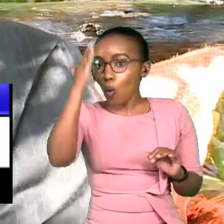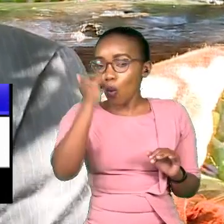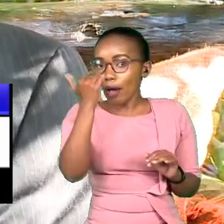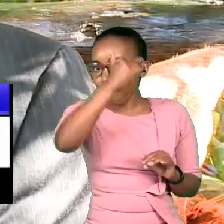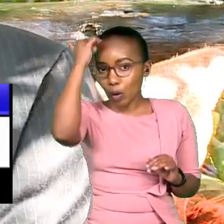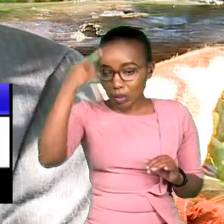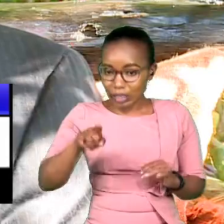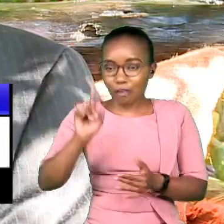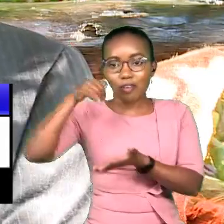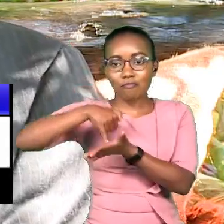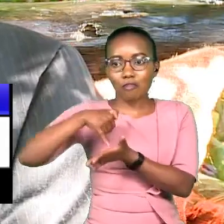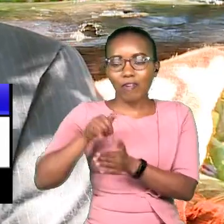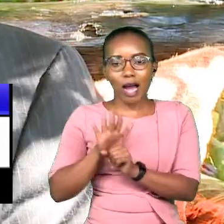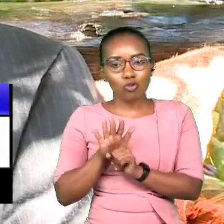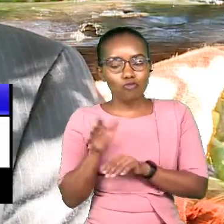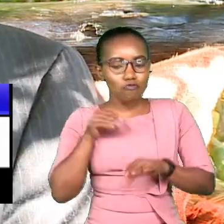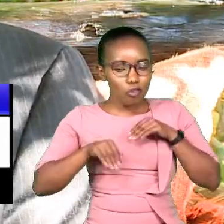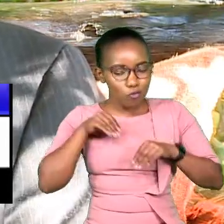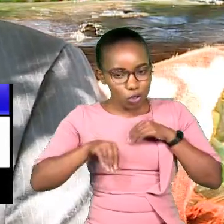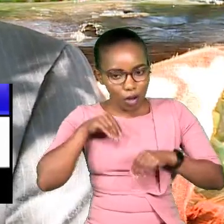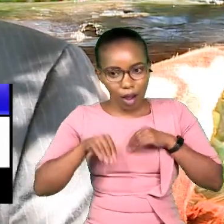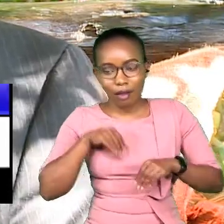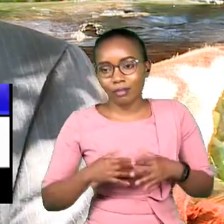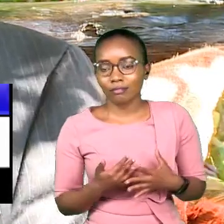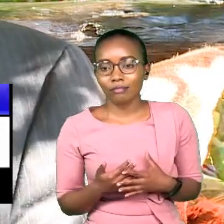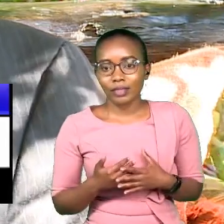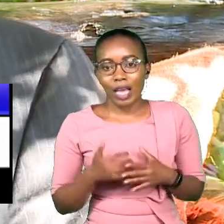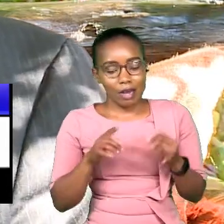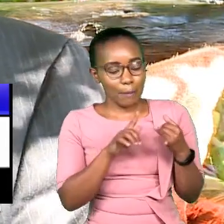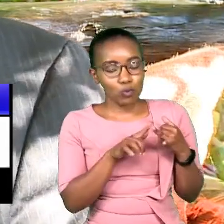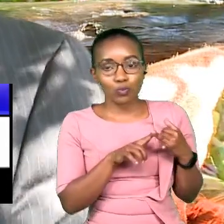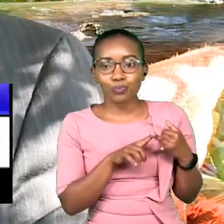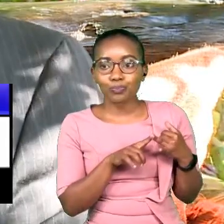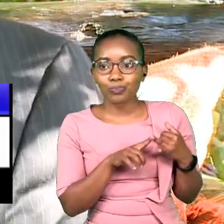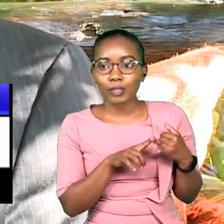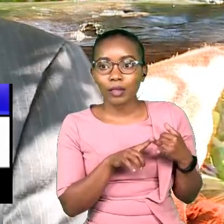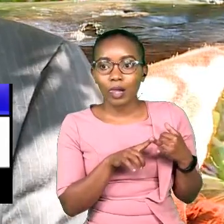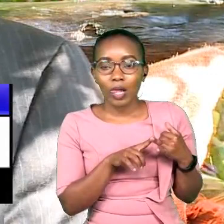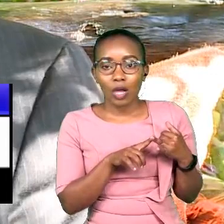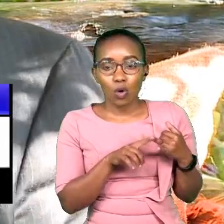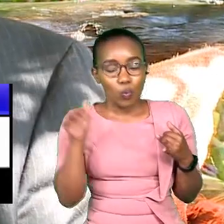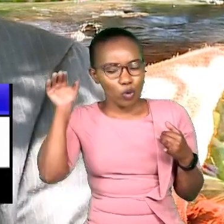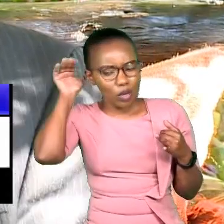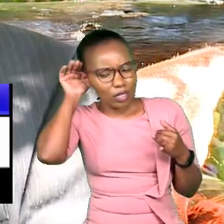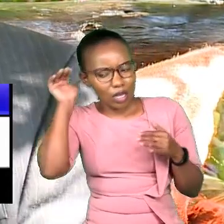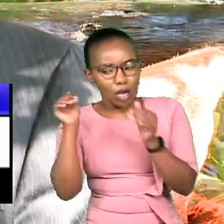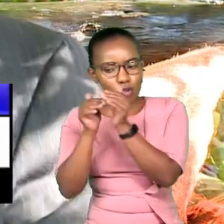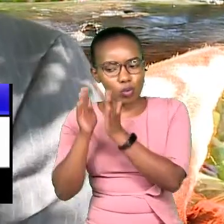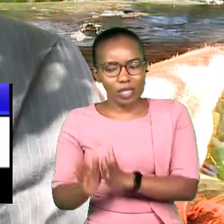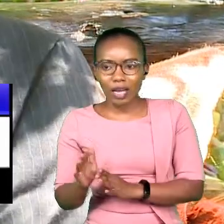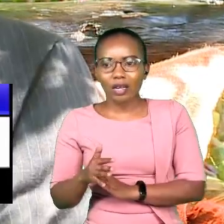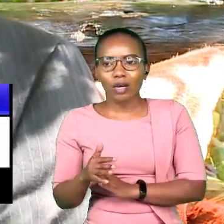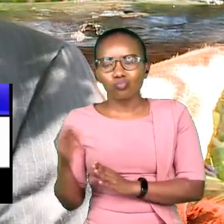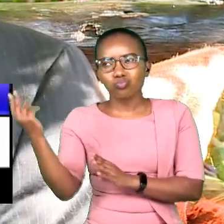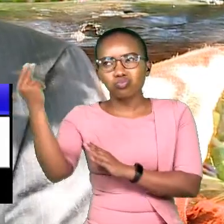have been involved in a lot of graft themselves. And then two, even if you listen to them, they'll talk all day